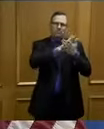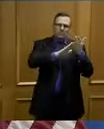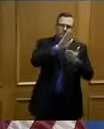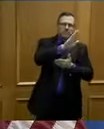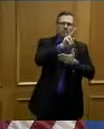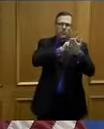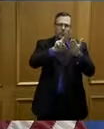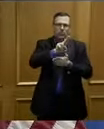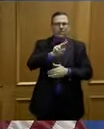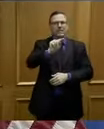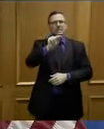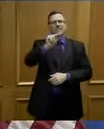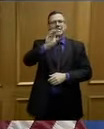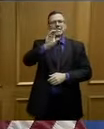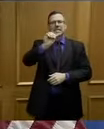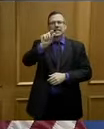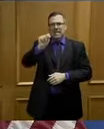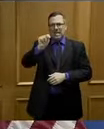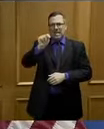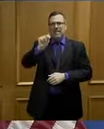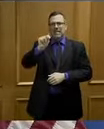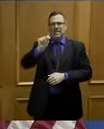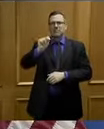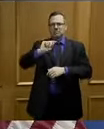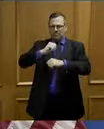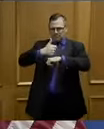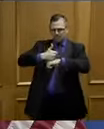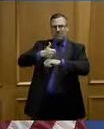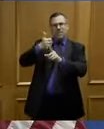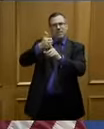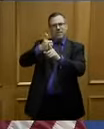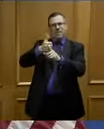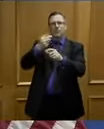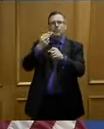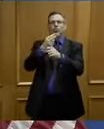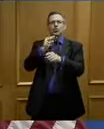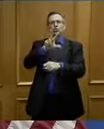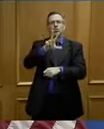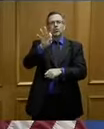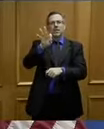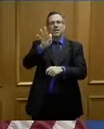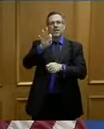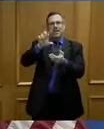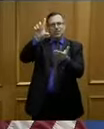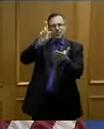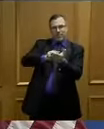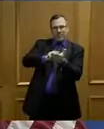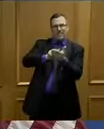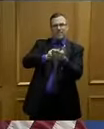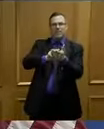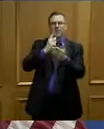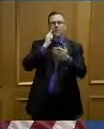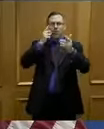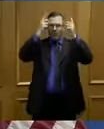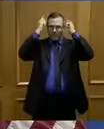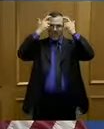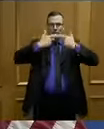were producing via 3D printing some face shields, and I showed one of those yesterday. And